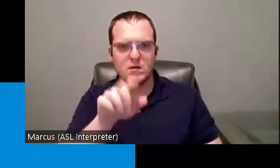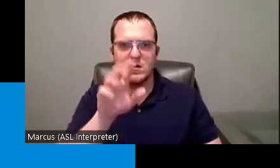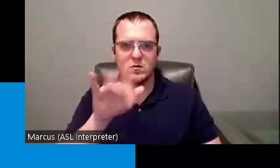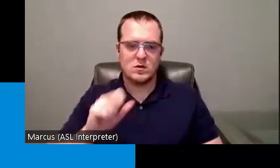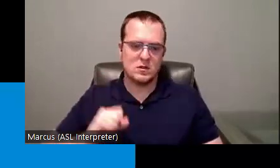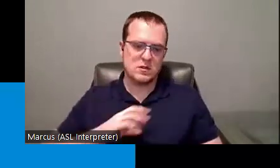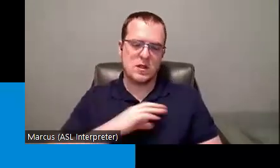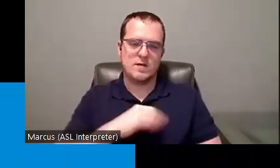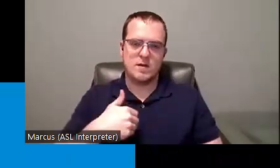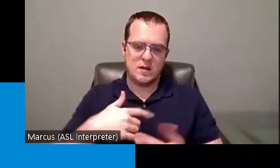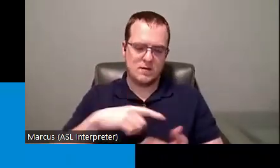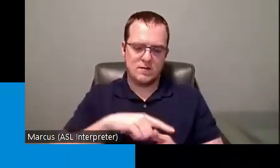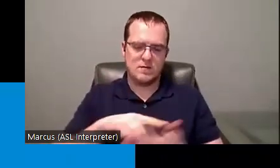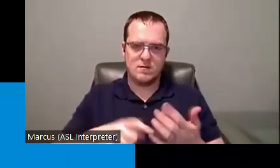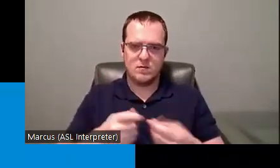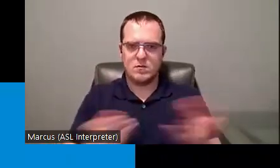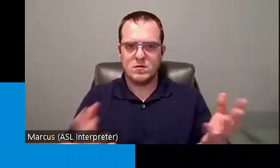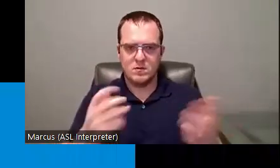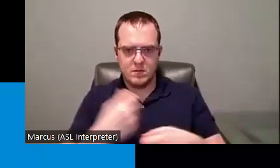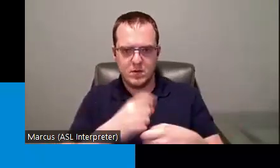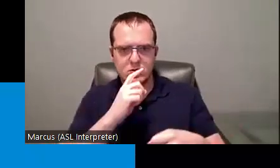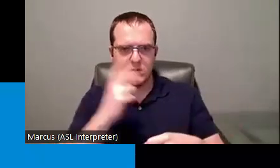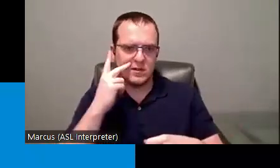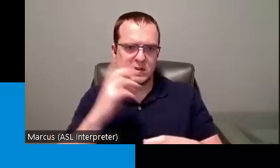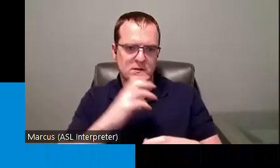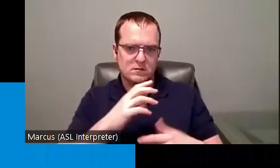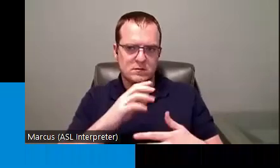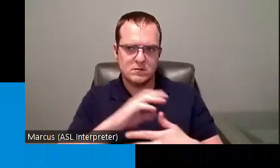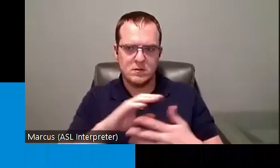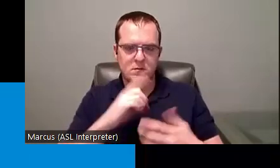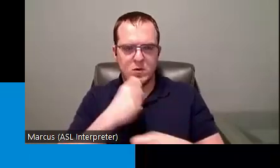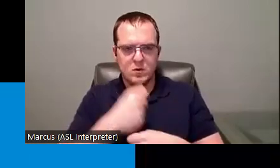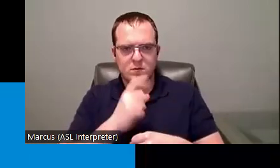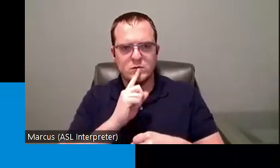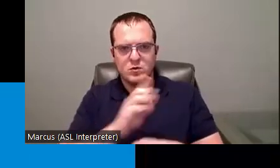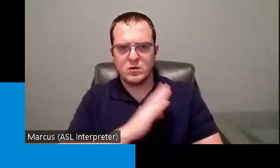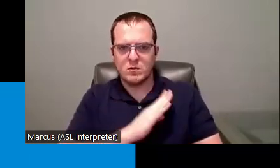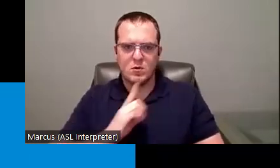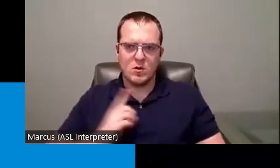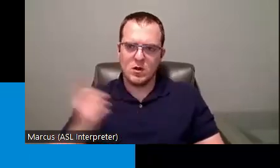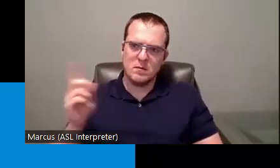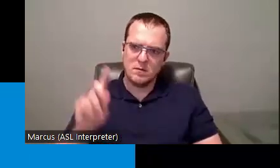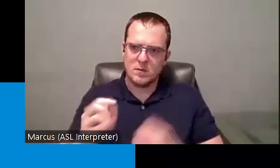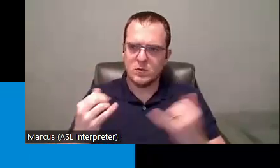of, and we'll make sure everyone sees in addition to the councilman, but also to speak to the board today.